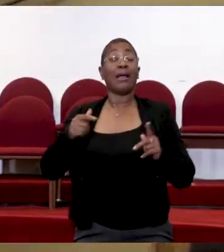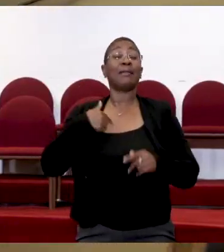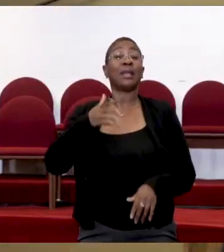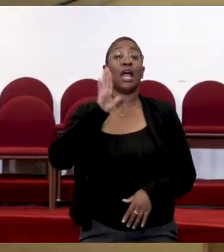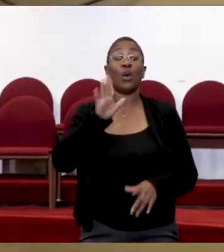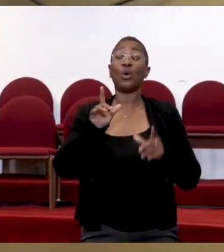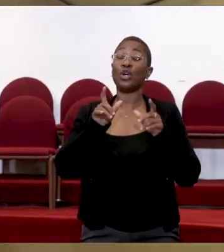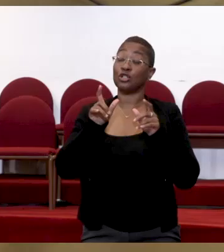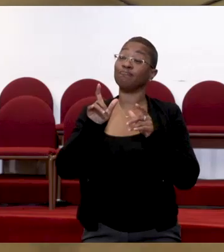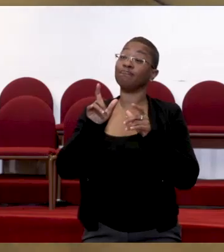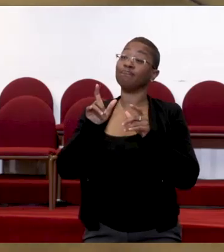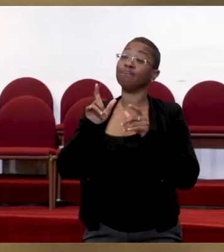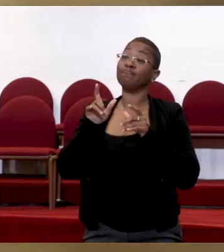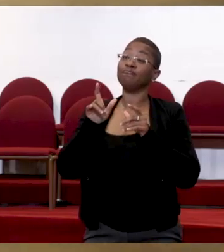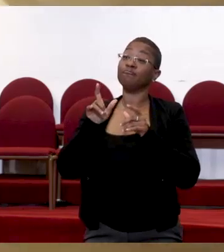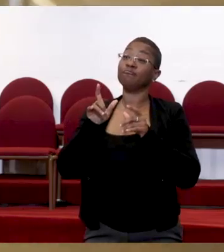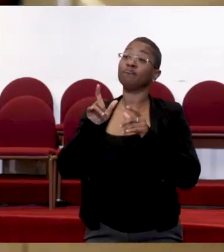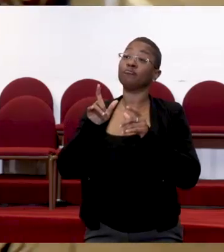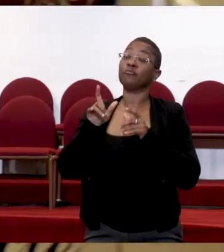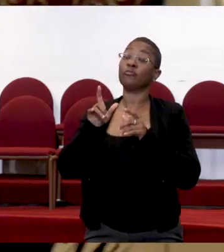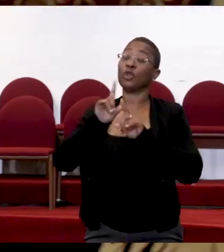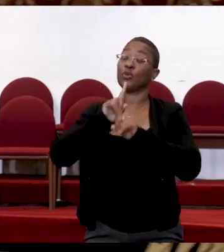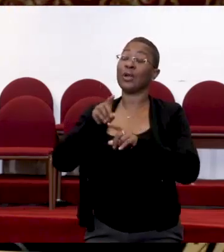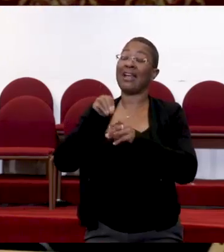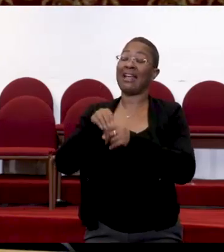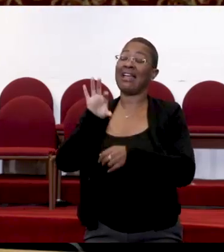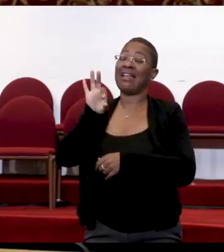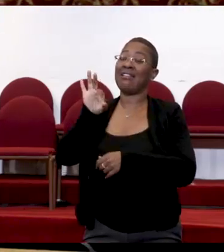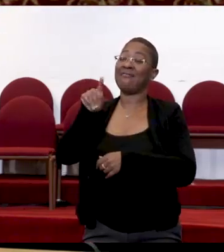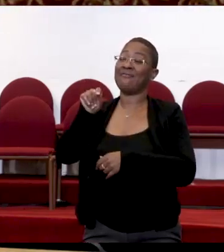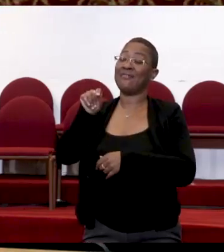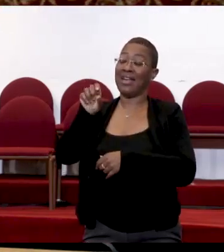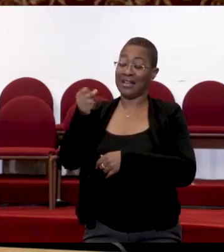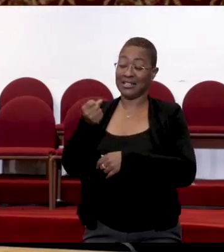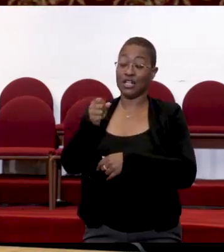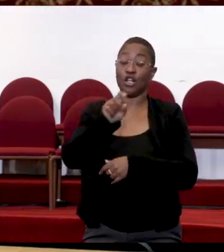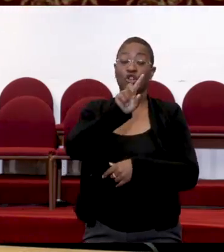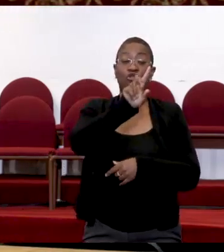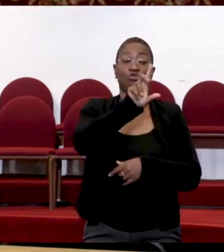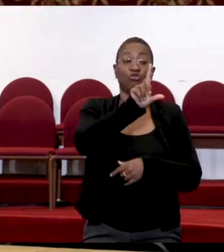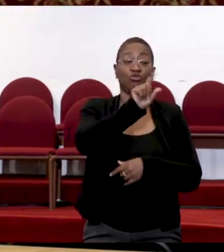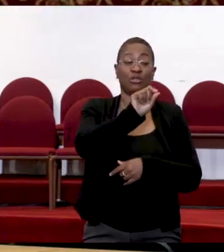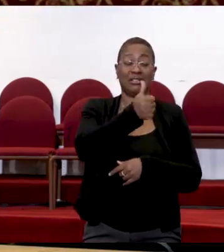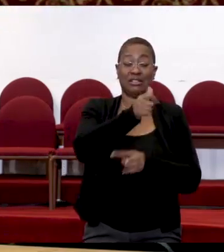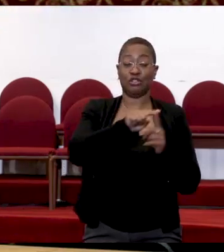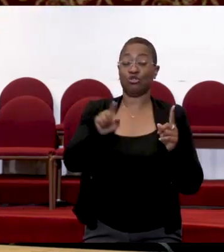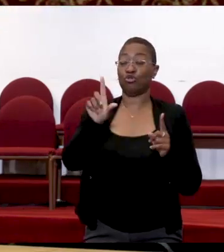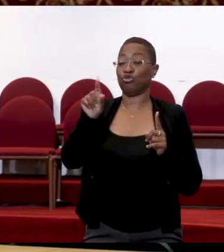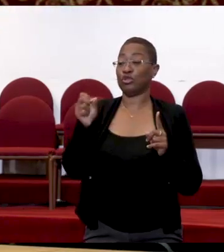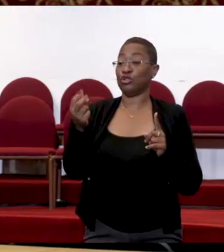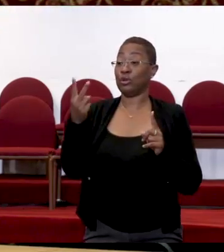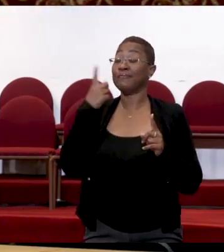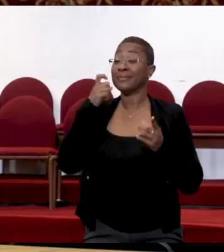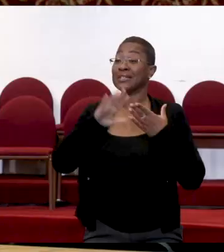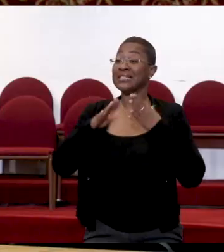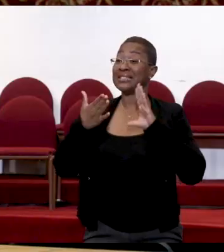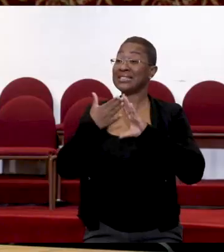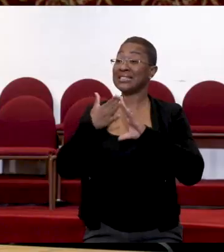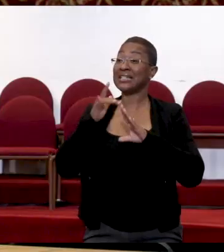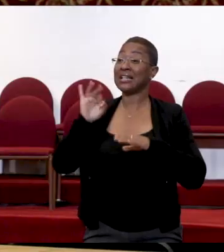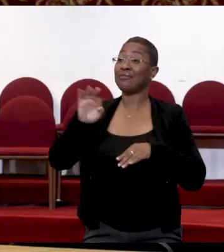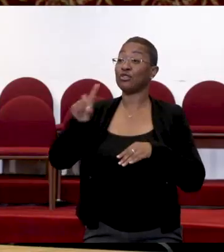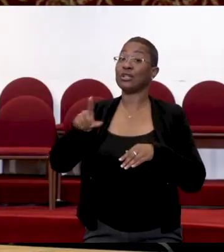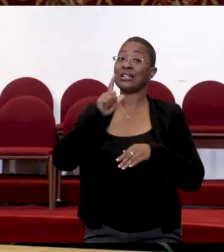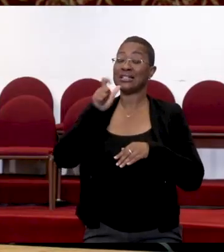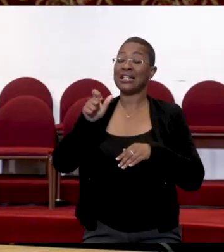with facts, and from 2010 to 2012 in particular, the city did not drop